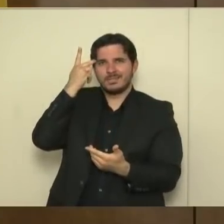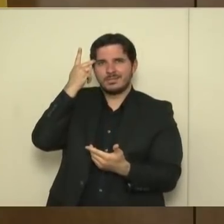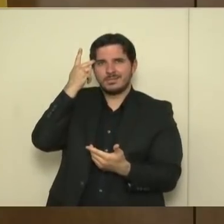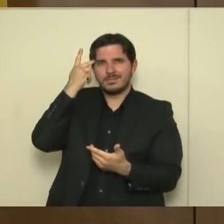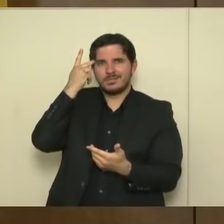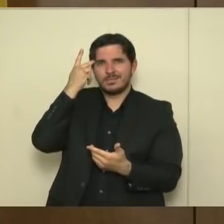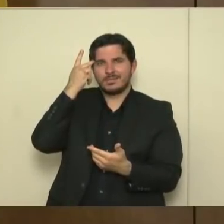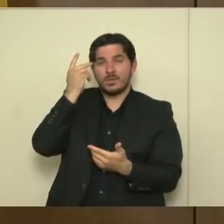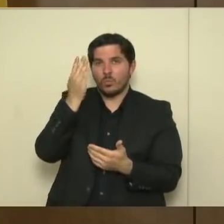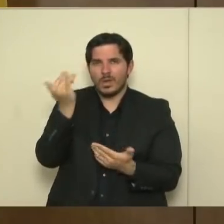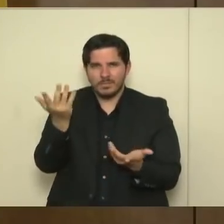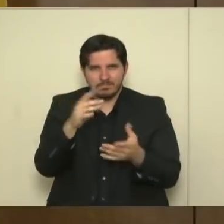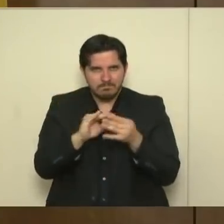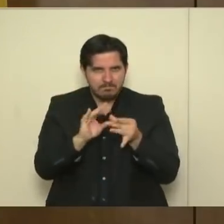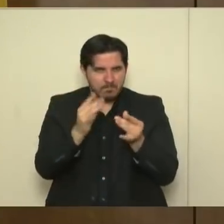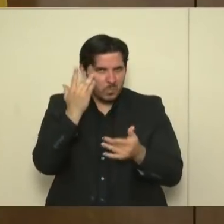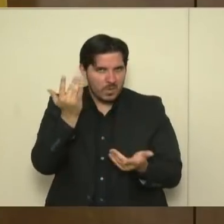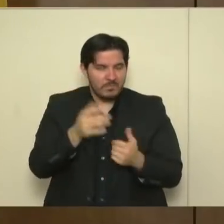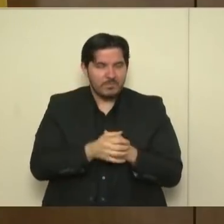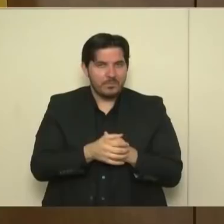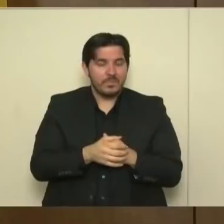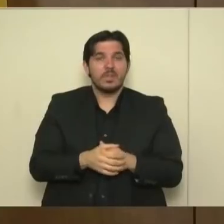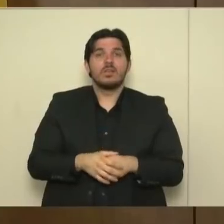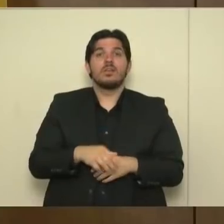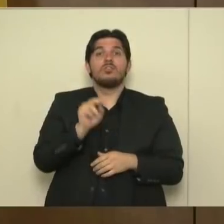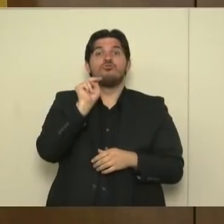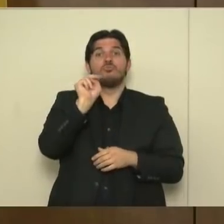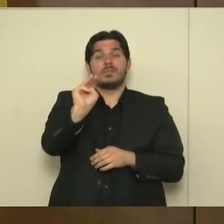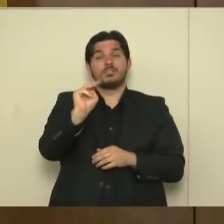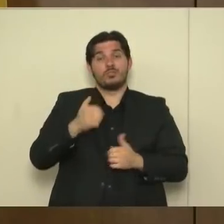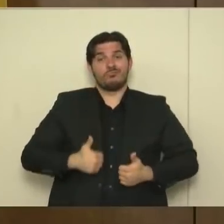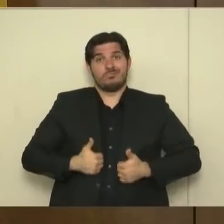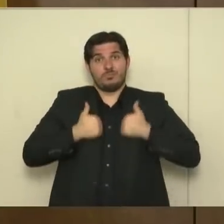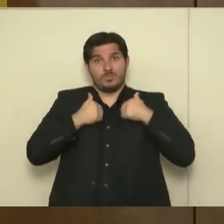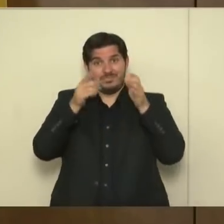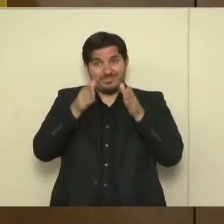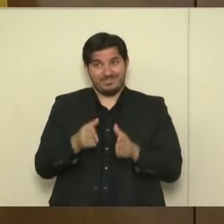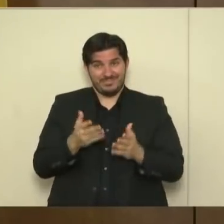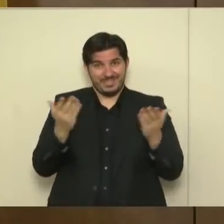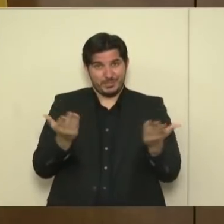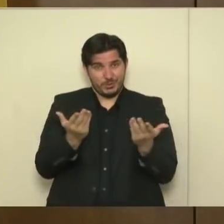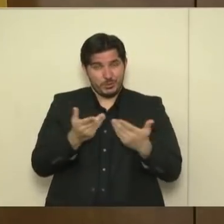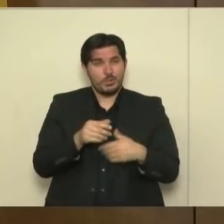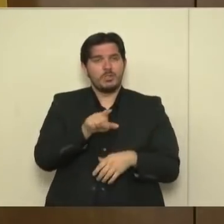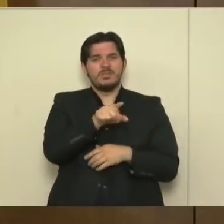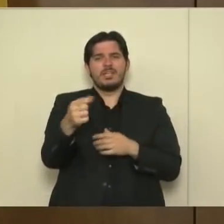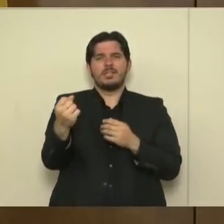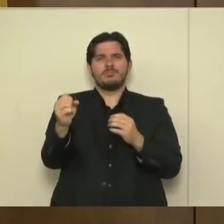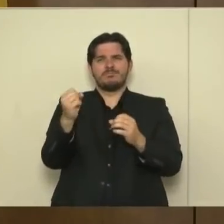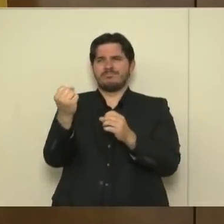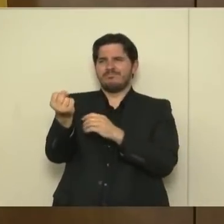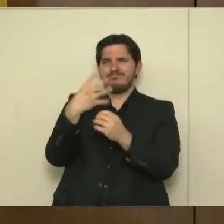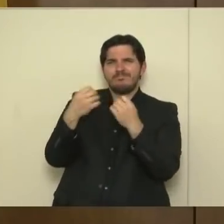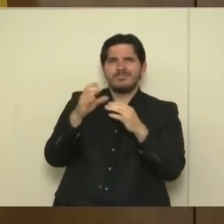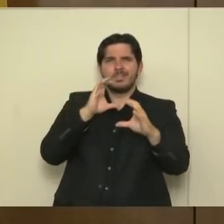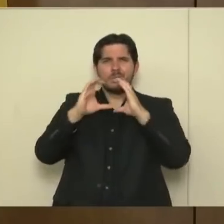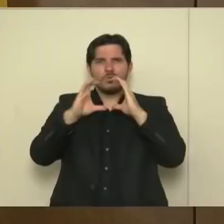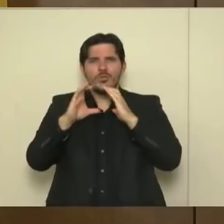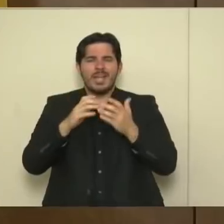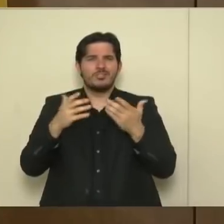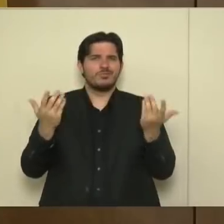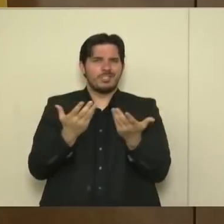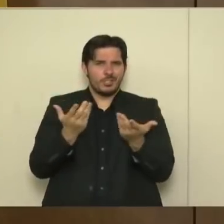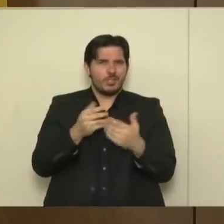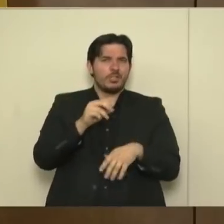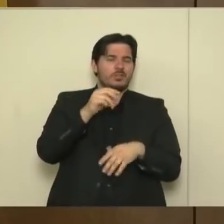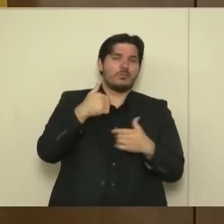residents and advocates in their communications with the Office of the Governor or me directly, a shout out to New